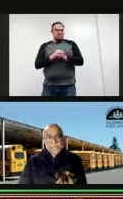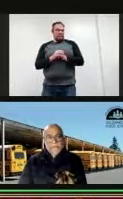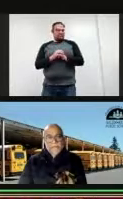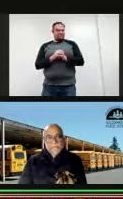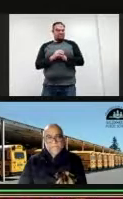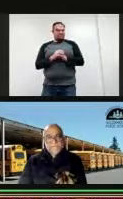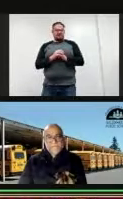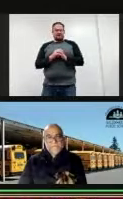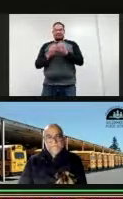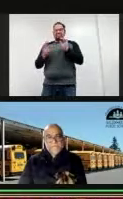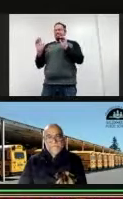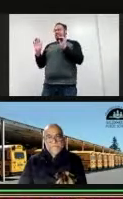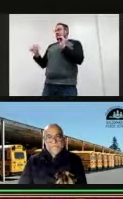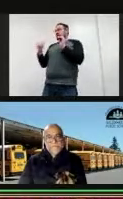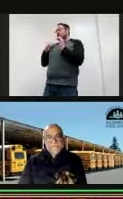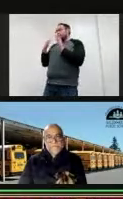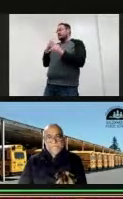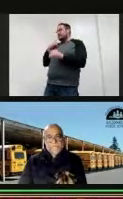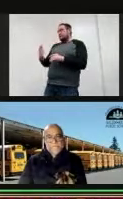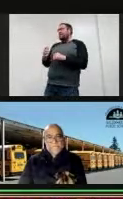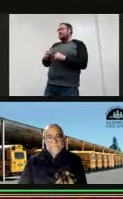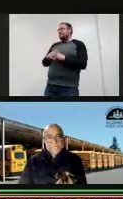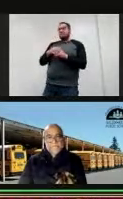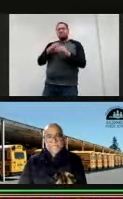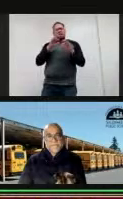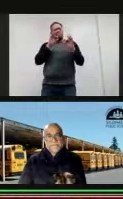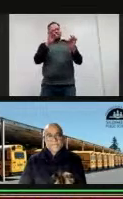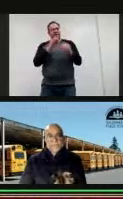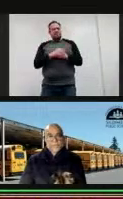That's where I was headed. Yeah, perfect.